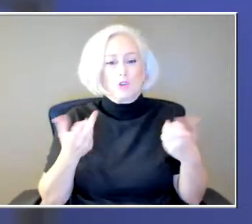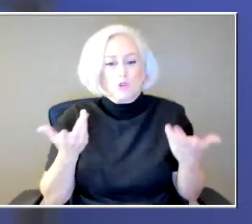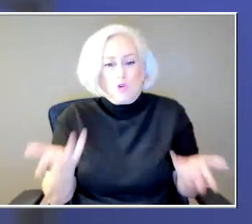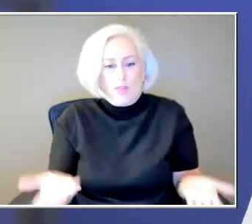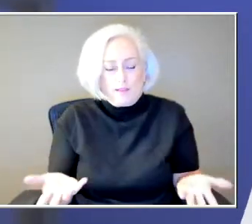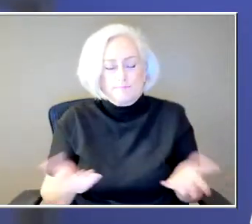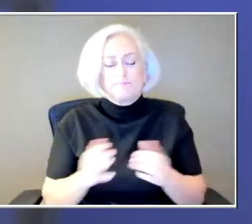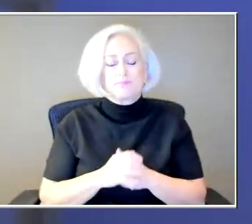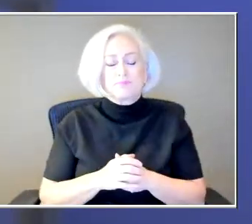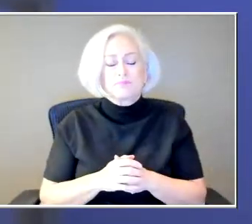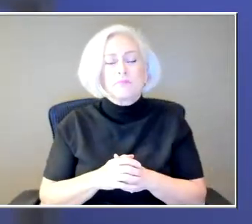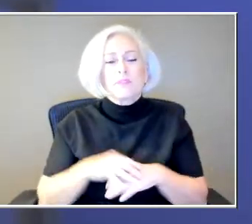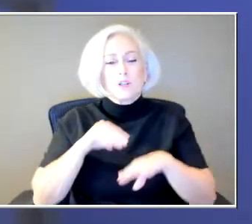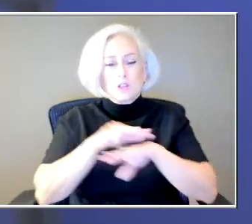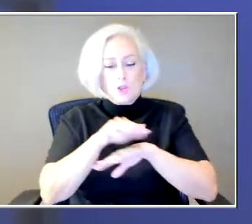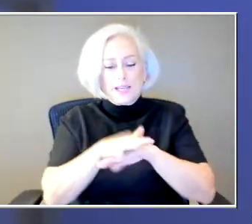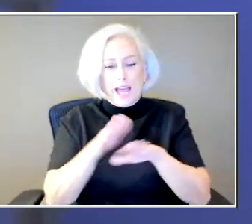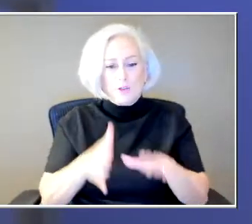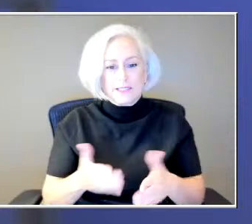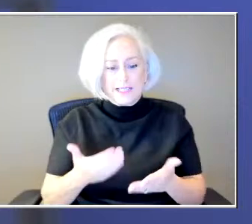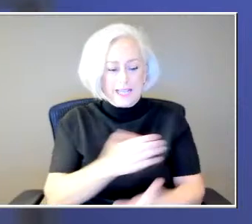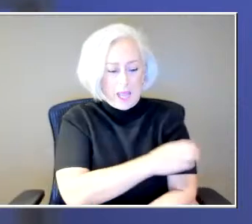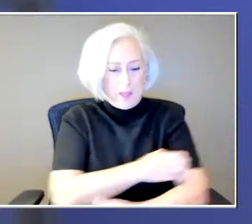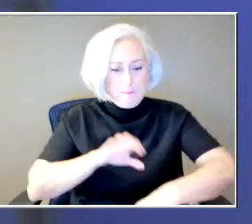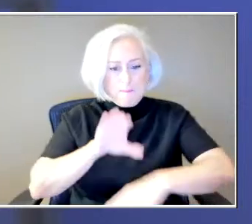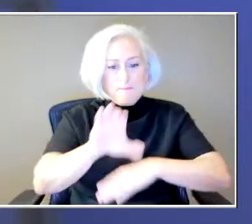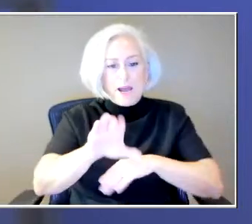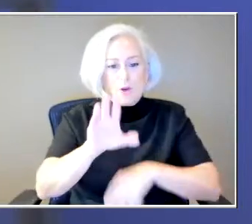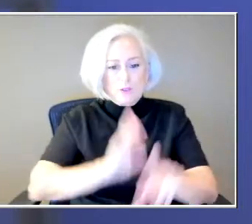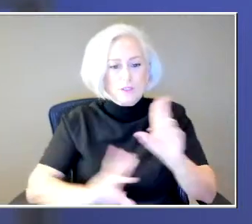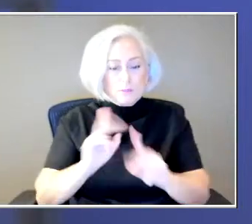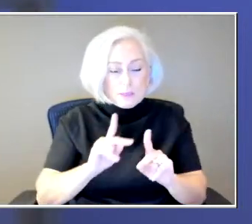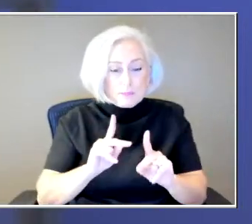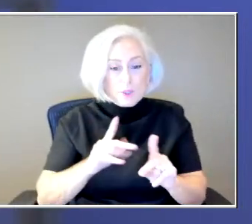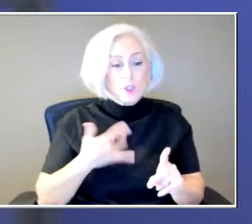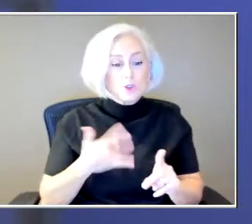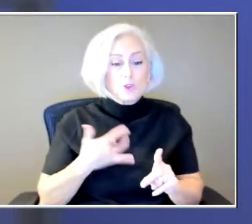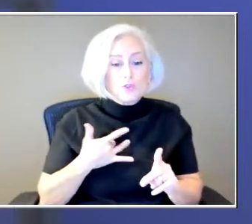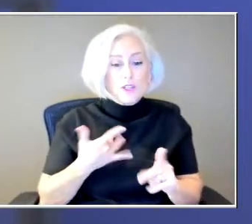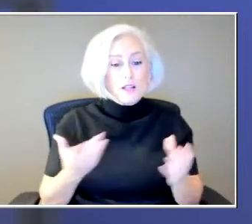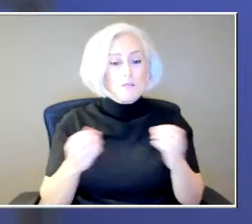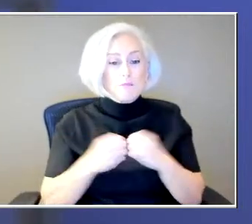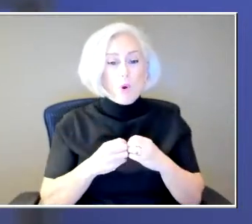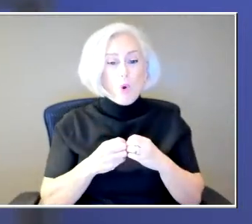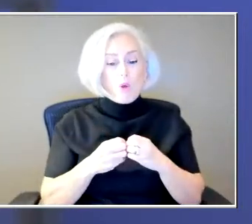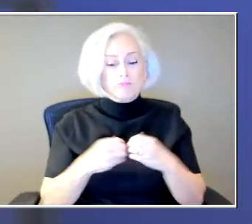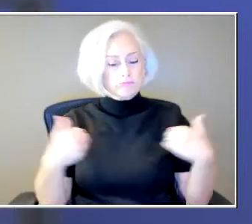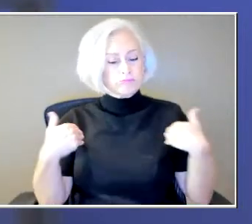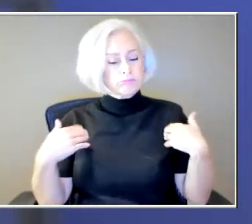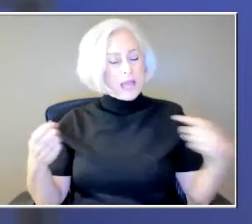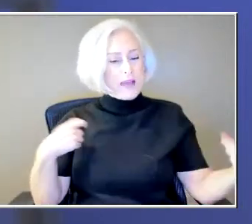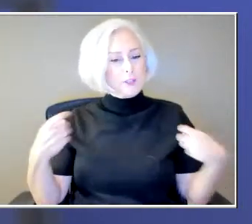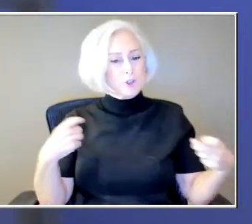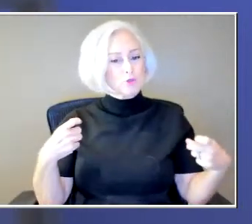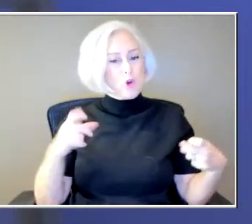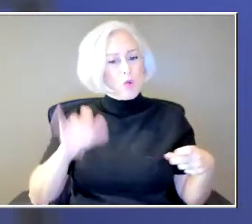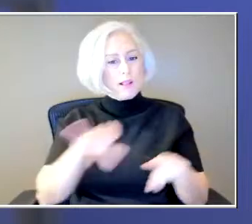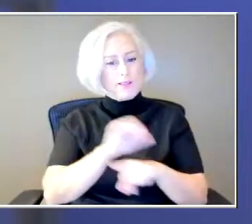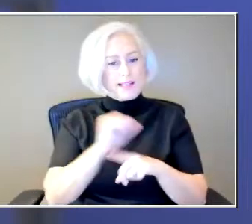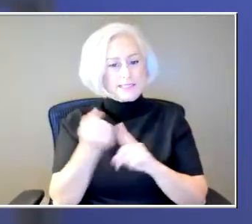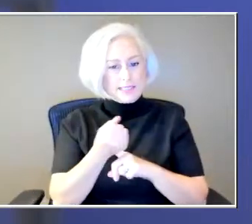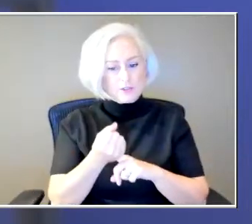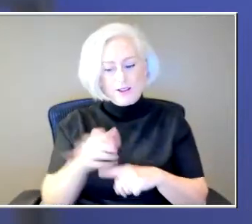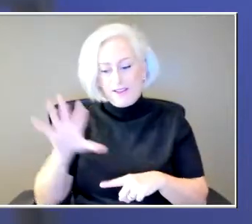counseling aspect is to empower people to feel in control of a circumstance where it was a 50-50 whether you got it or